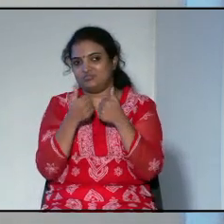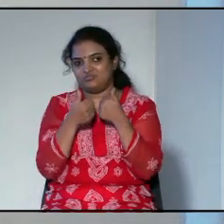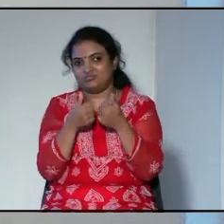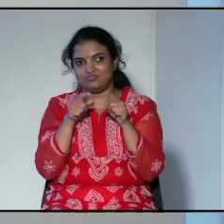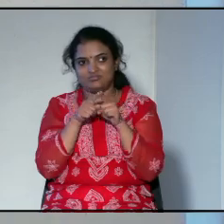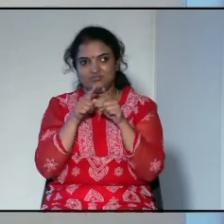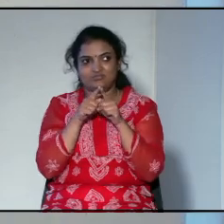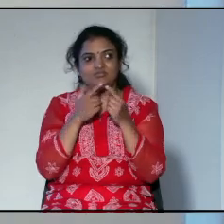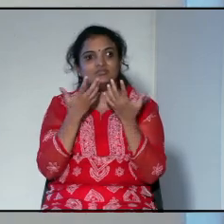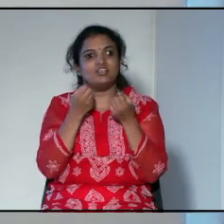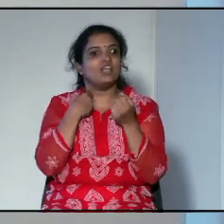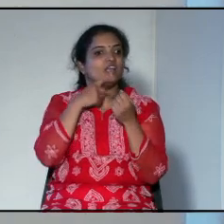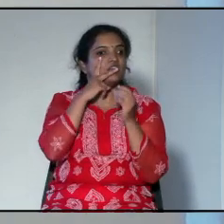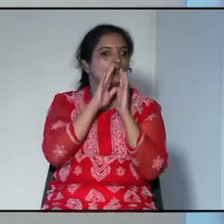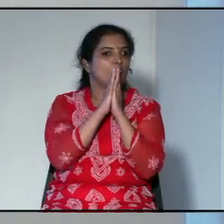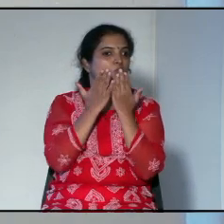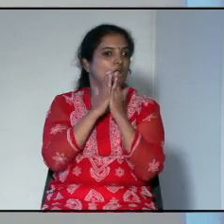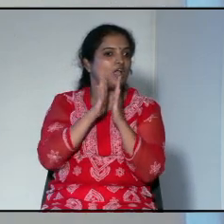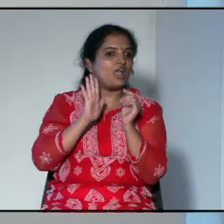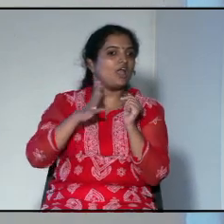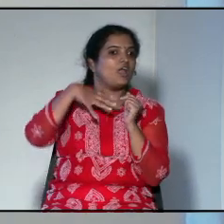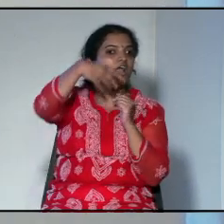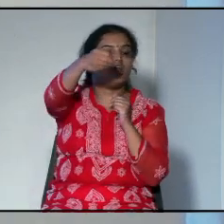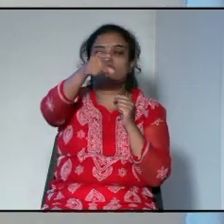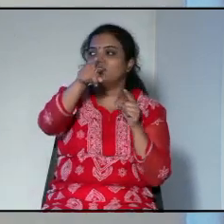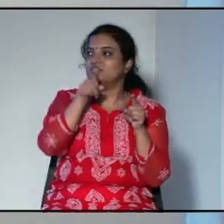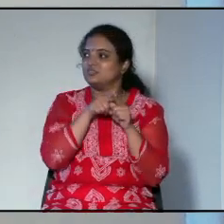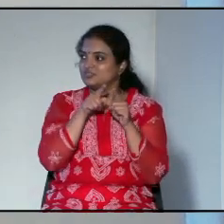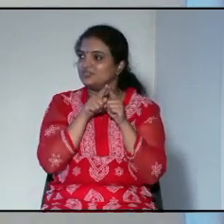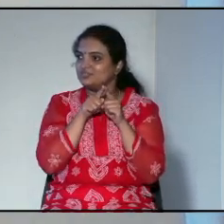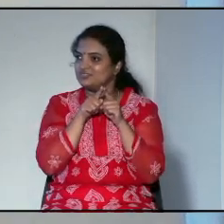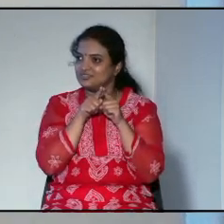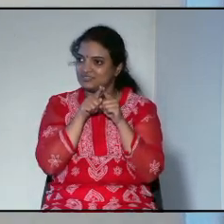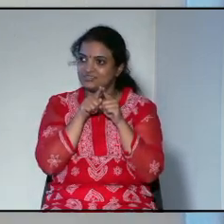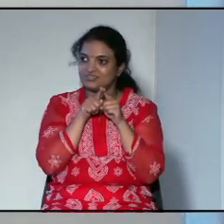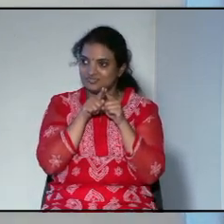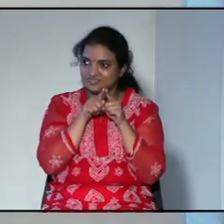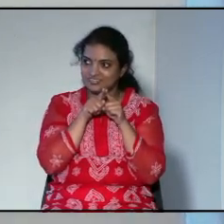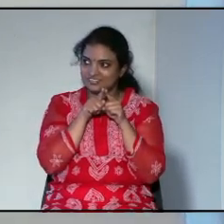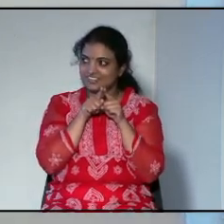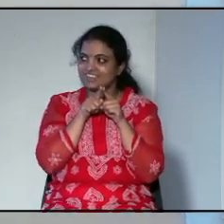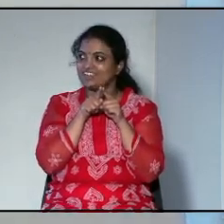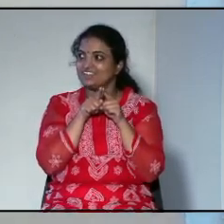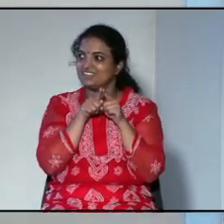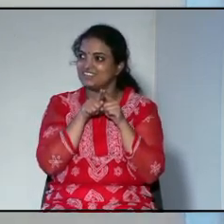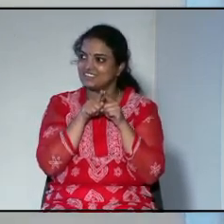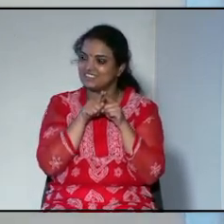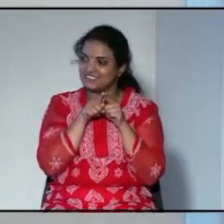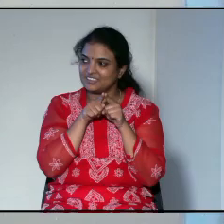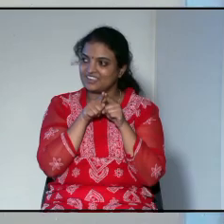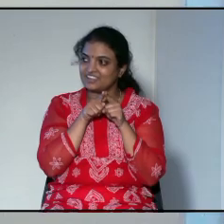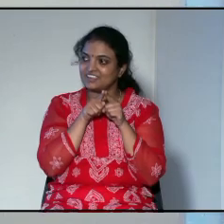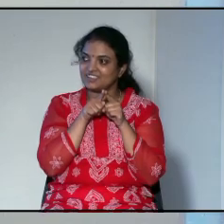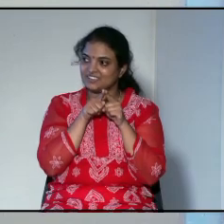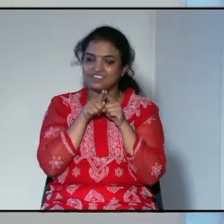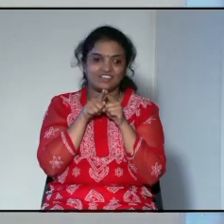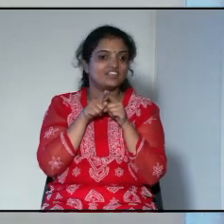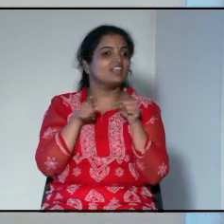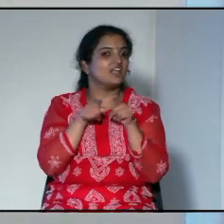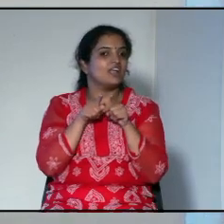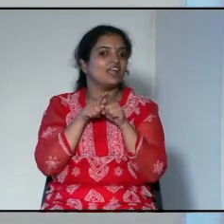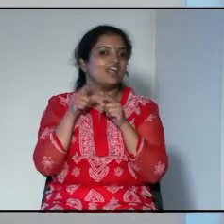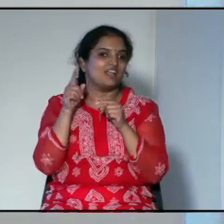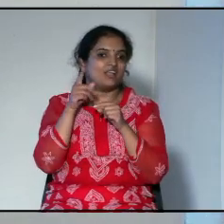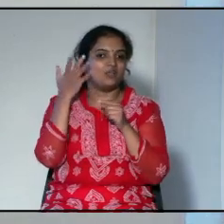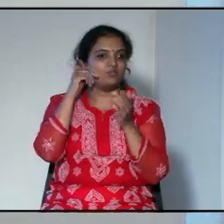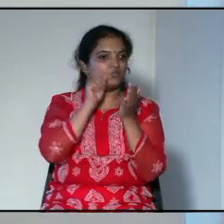copy outside on your way out. Don't feel obliged to. No, you should feel obliged. My publisher said you have to stand there and say, buy